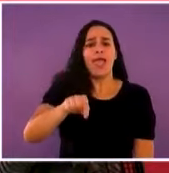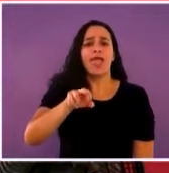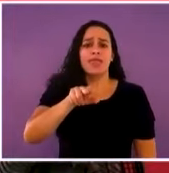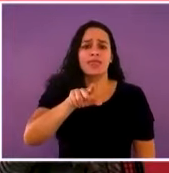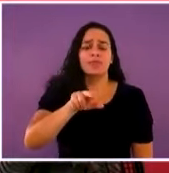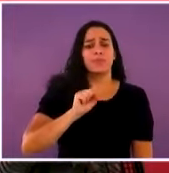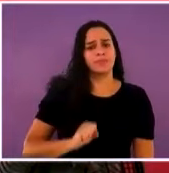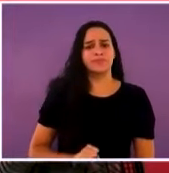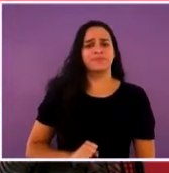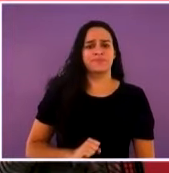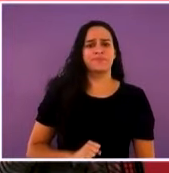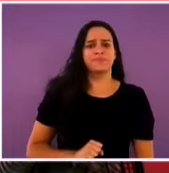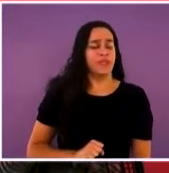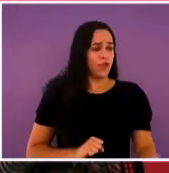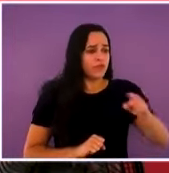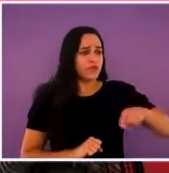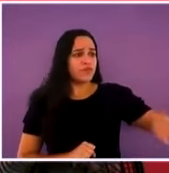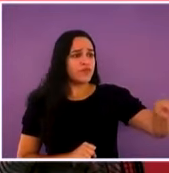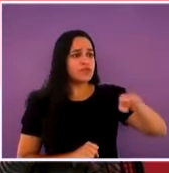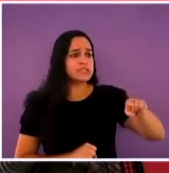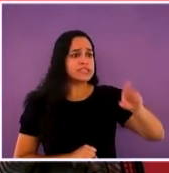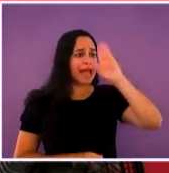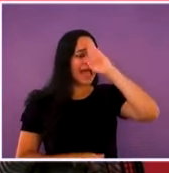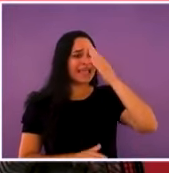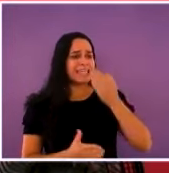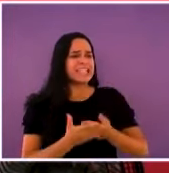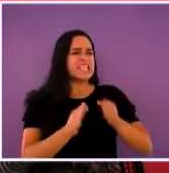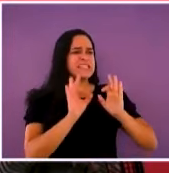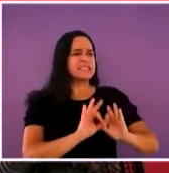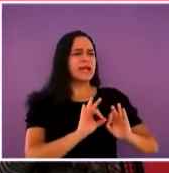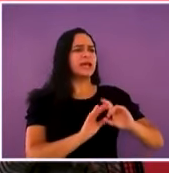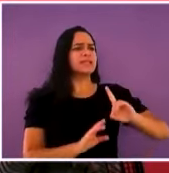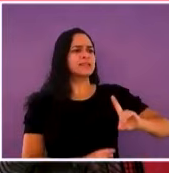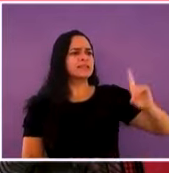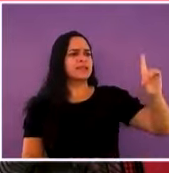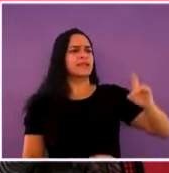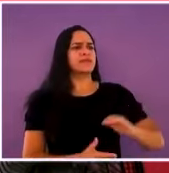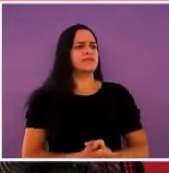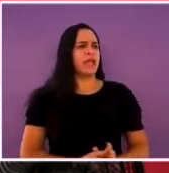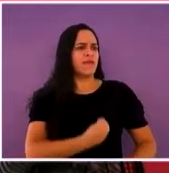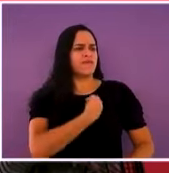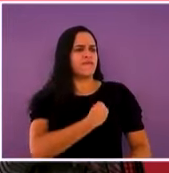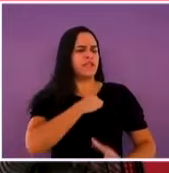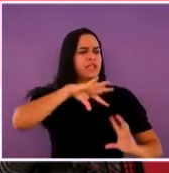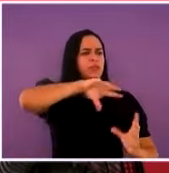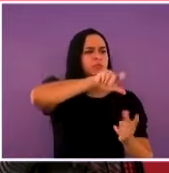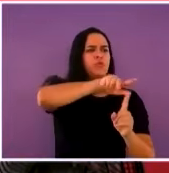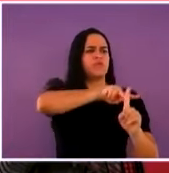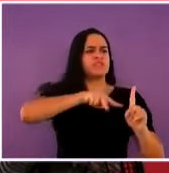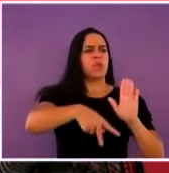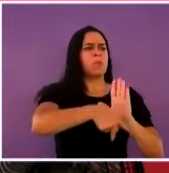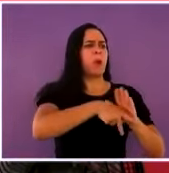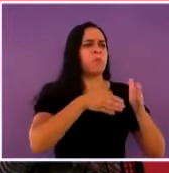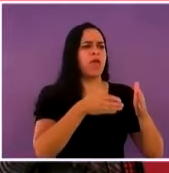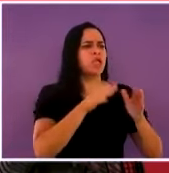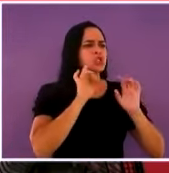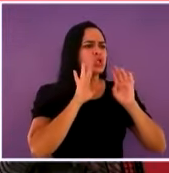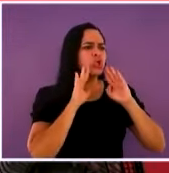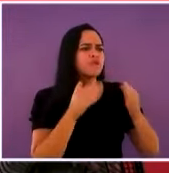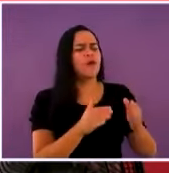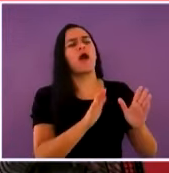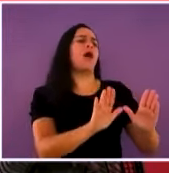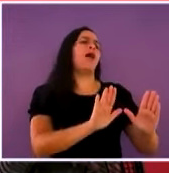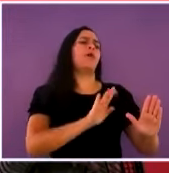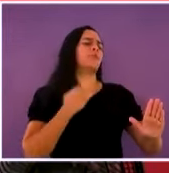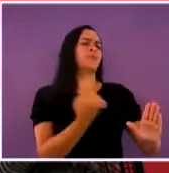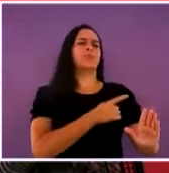we are brothers. Vocês agnósticos secularizados, nós somos irmãos. This is the vision of Pope Francis. Essa é a visão